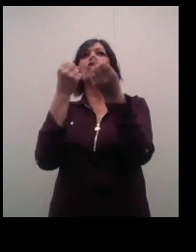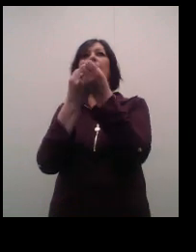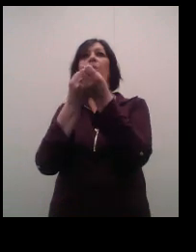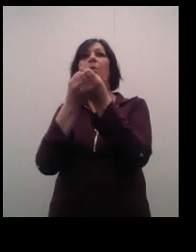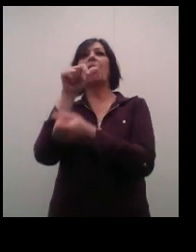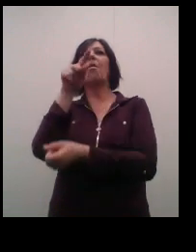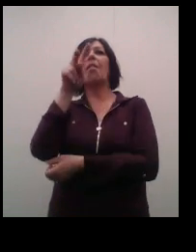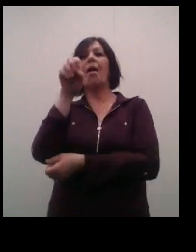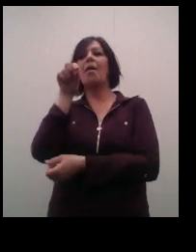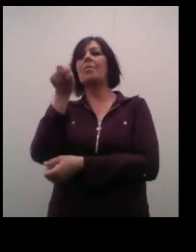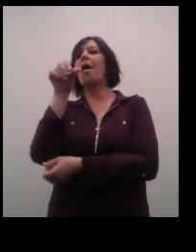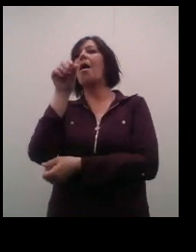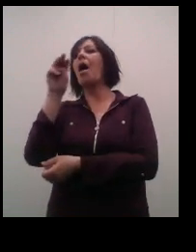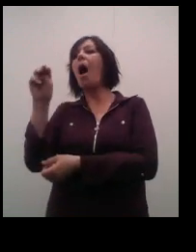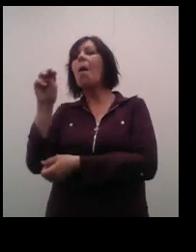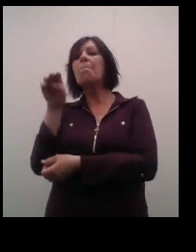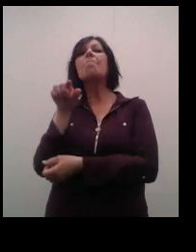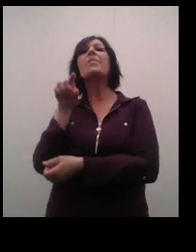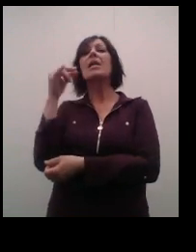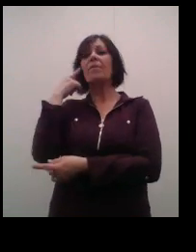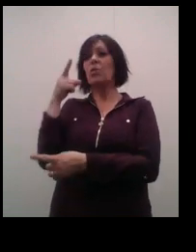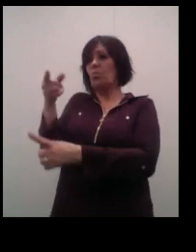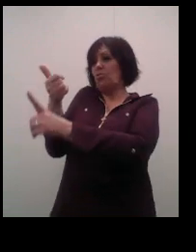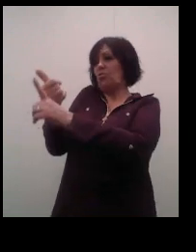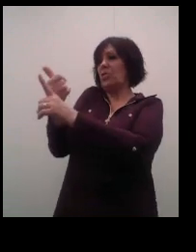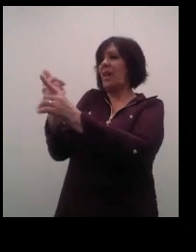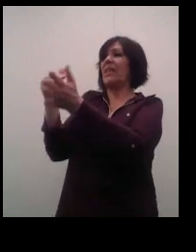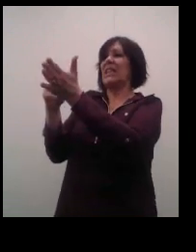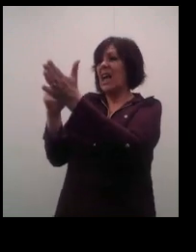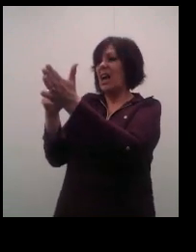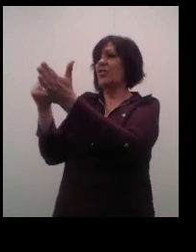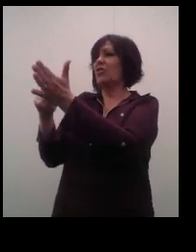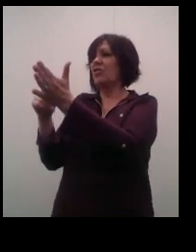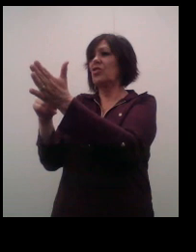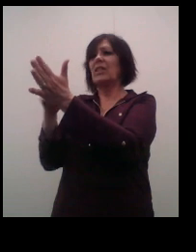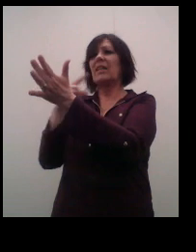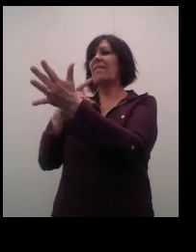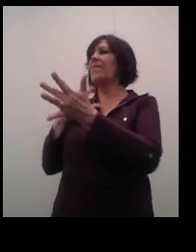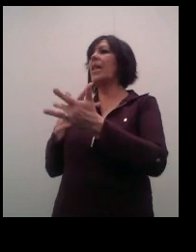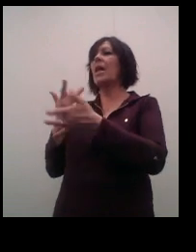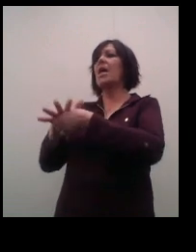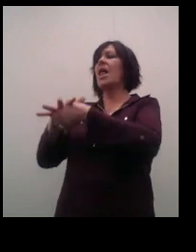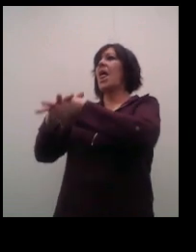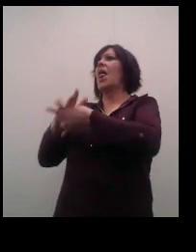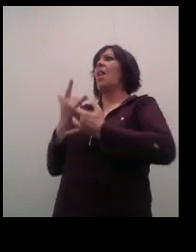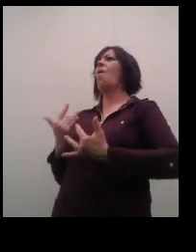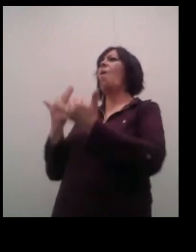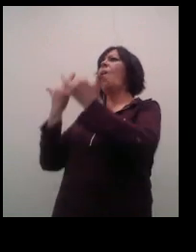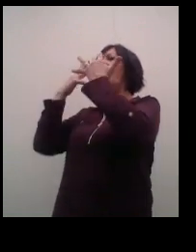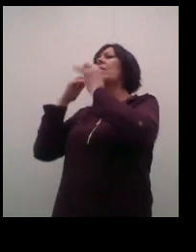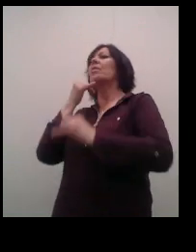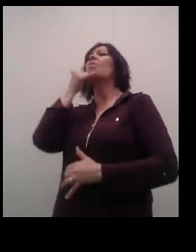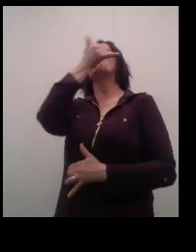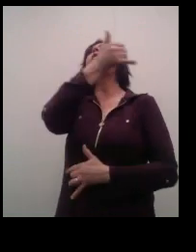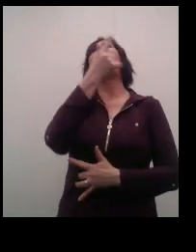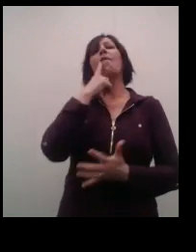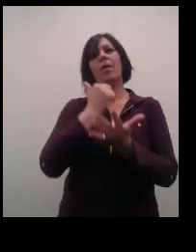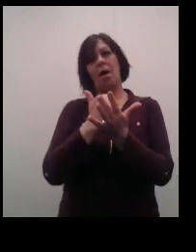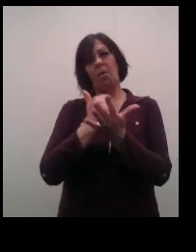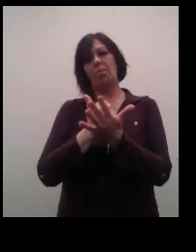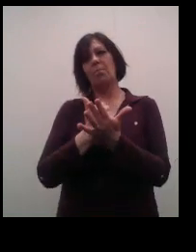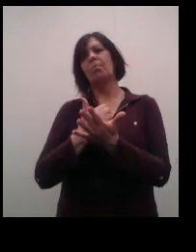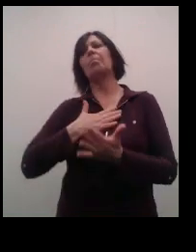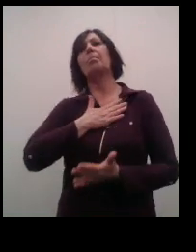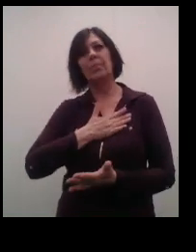www.physiciansupportline.com that people can, if they, if that's how they prefer to communicate, that's also a mechanism. So just want to